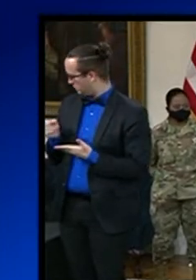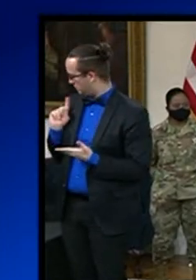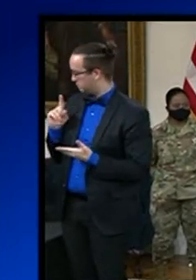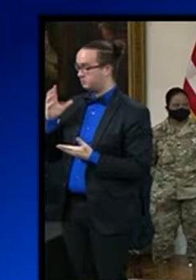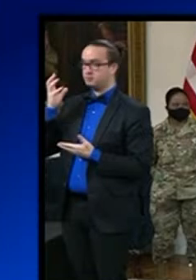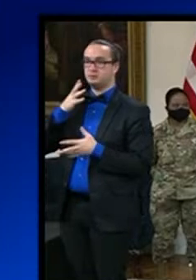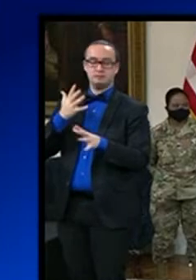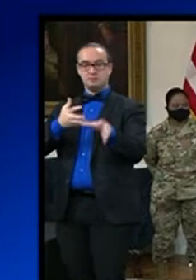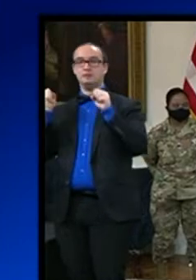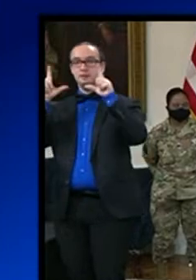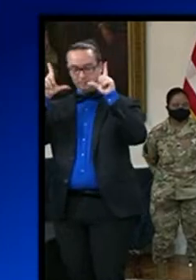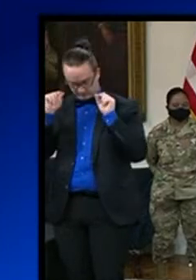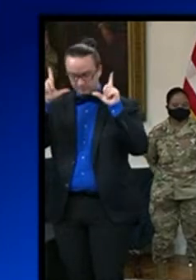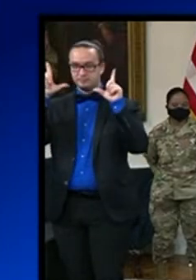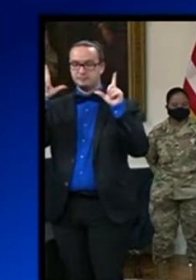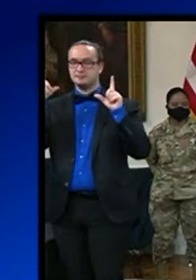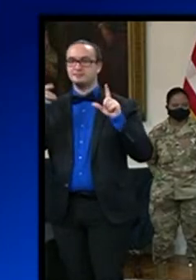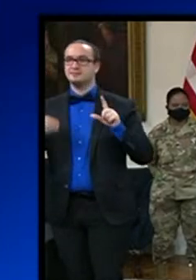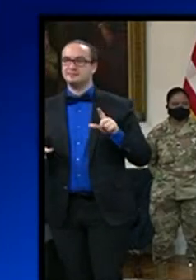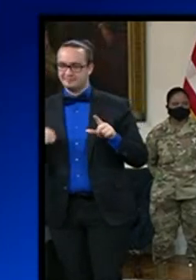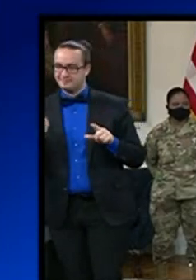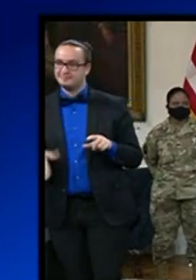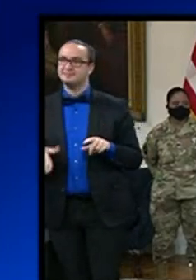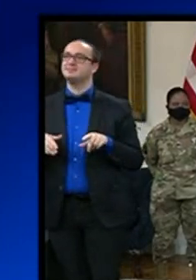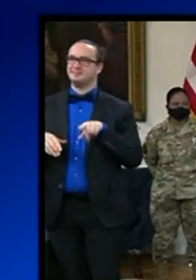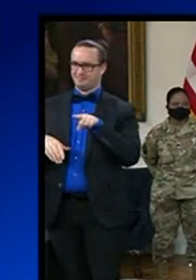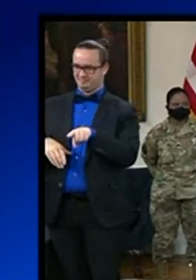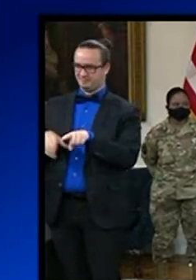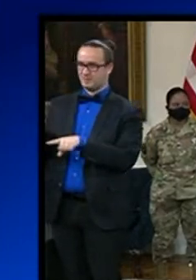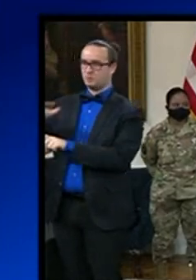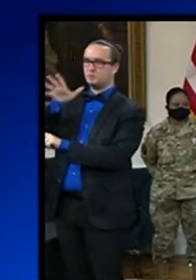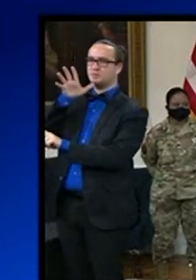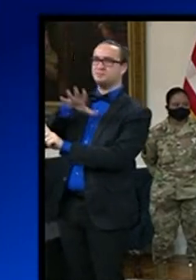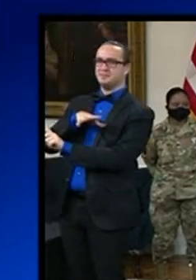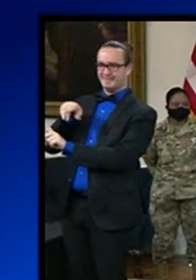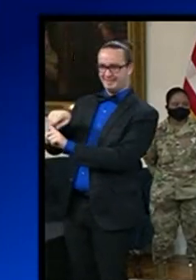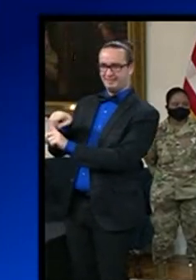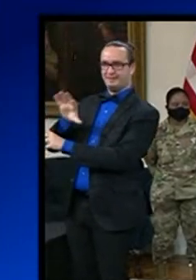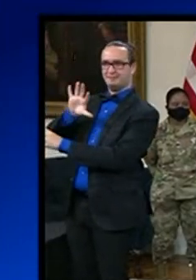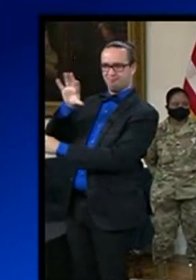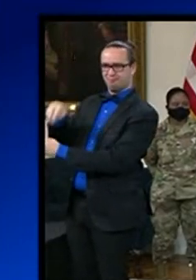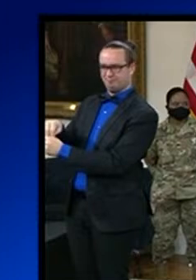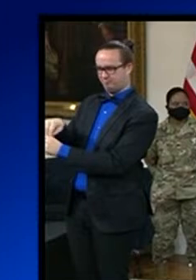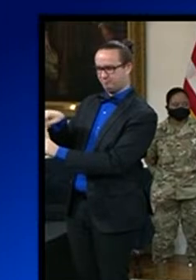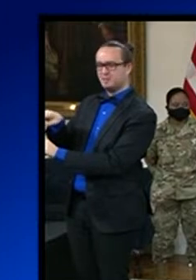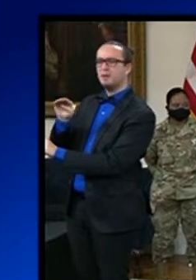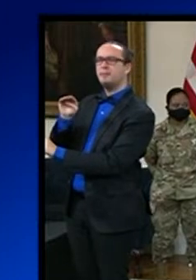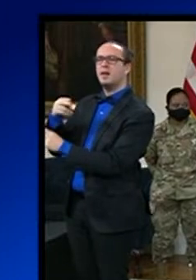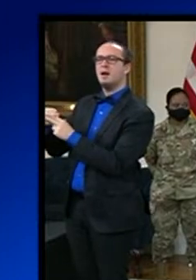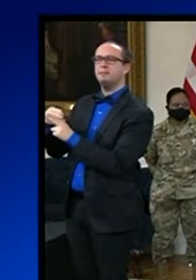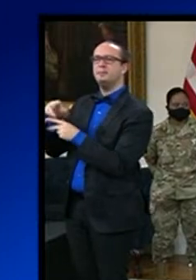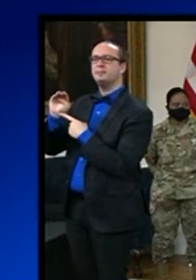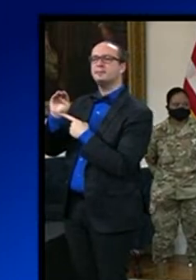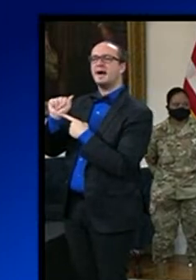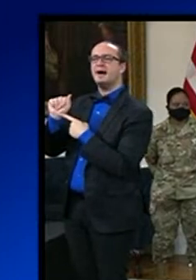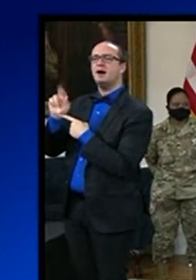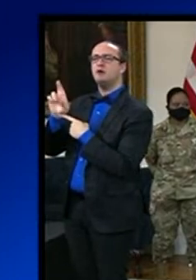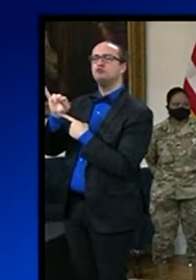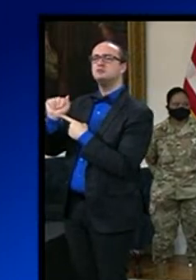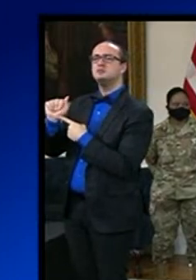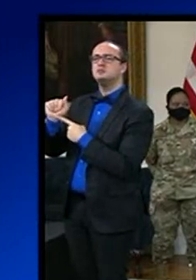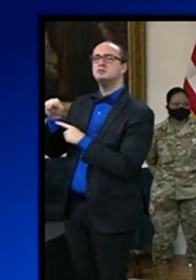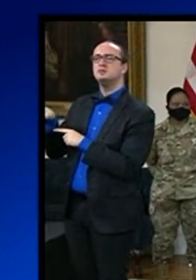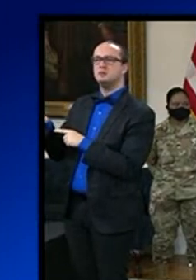we met there, her name was Maria, who told us in Spanish that she was excited to get the vaccine that